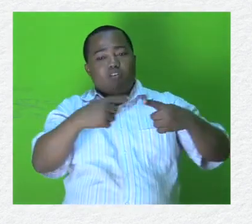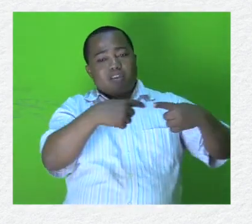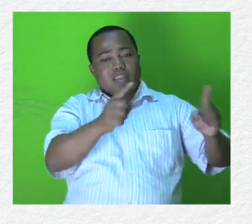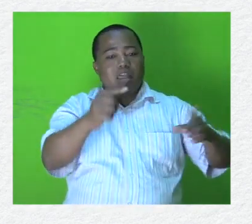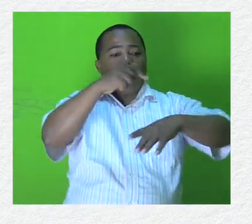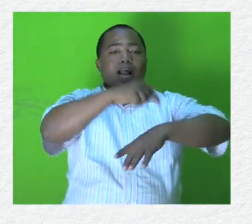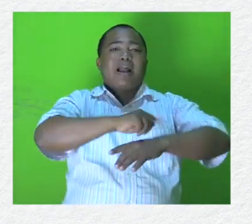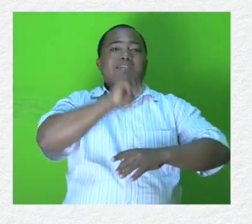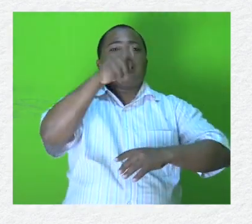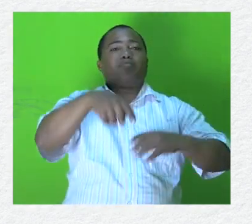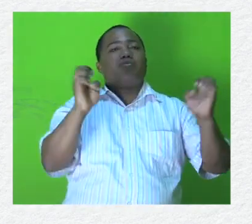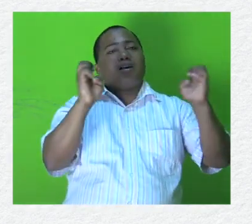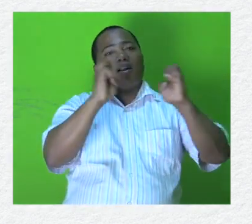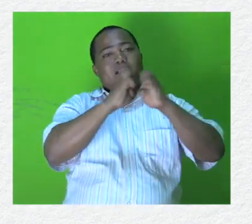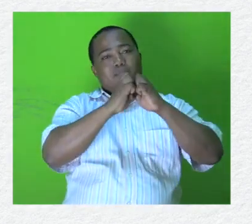in compound.